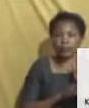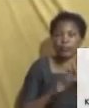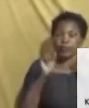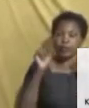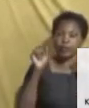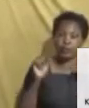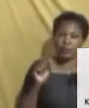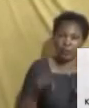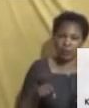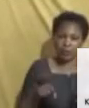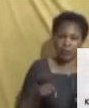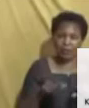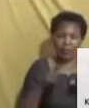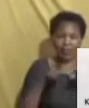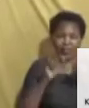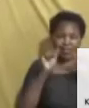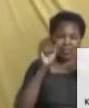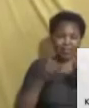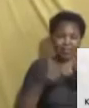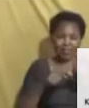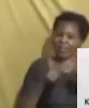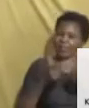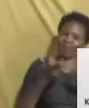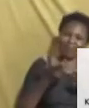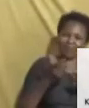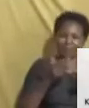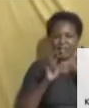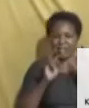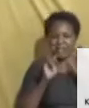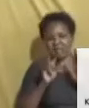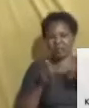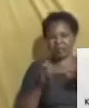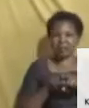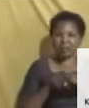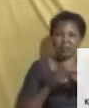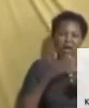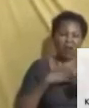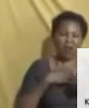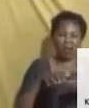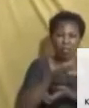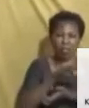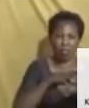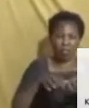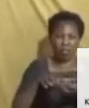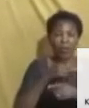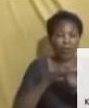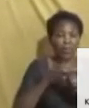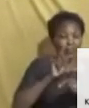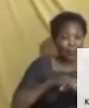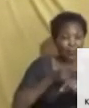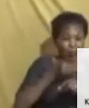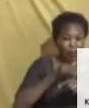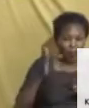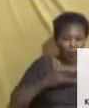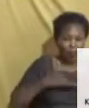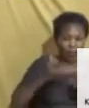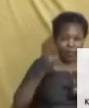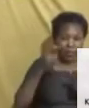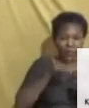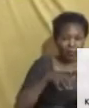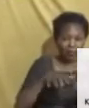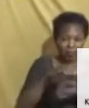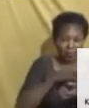Yes, it may appear as if there is a conundrum, but as you consider that conundrum, that